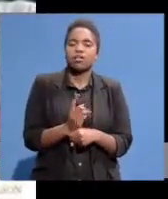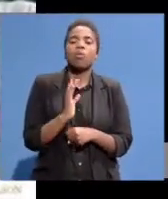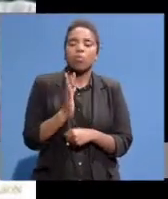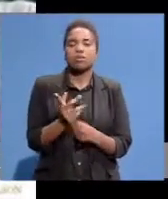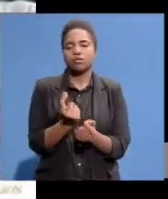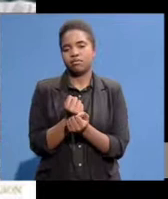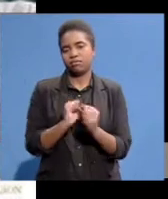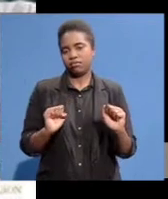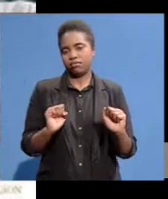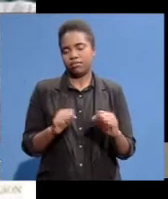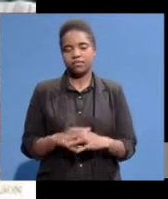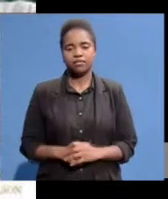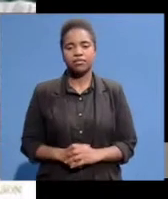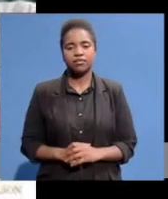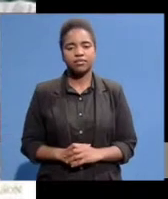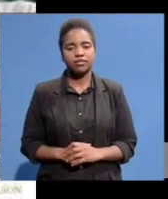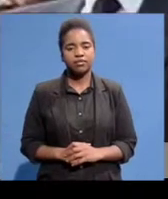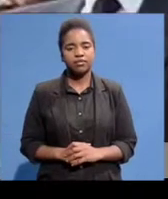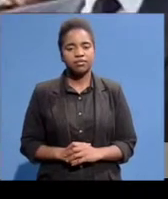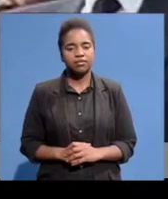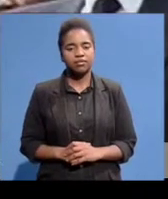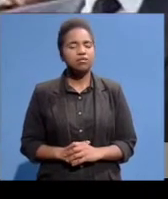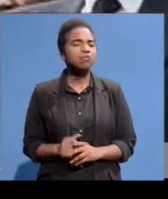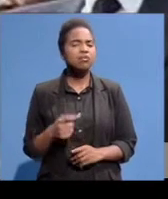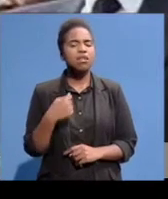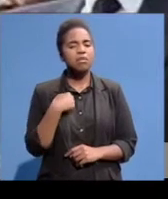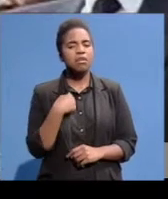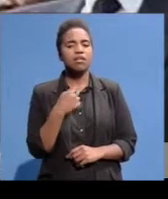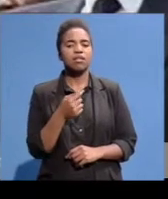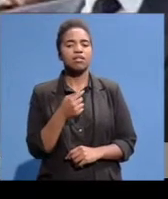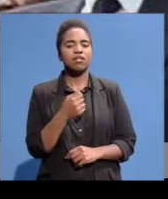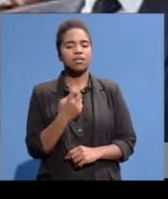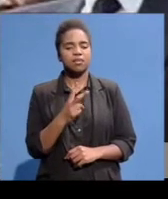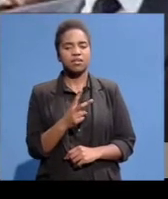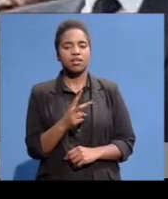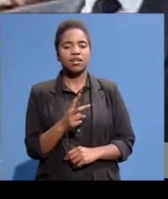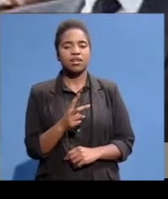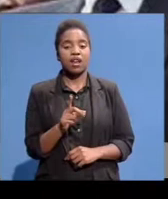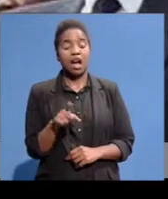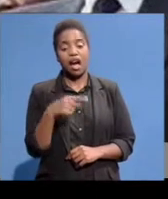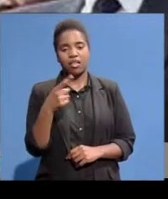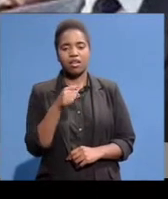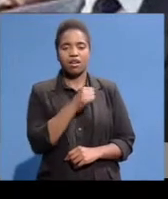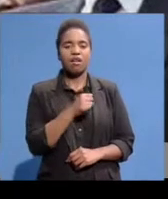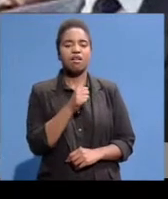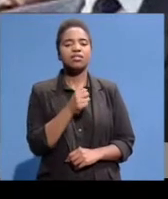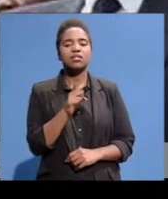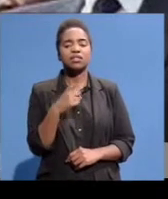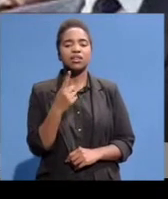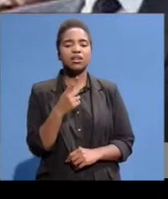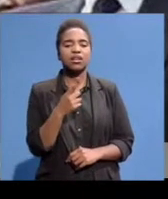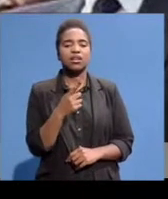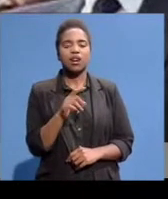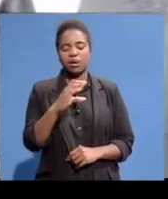Sure. And I think one thing that we've seen, and other artists as well, and I don't want to make you a representative of them, but